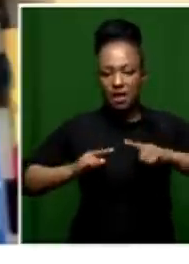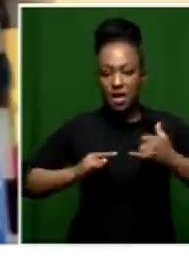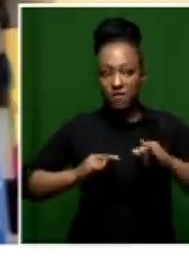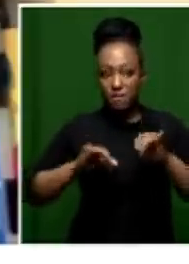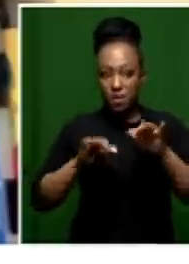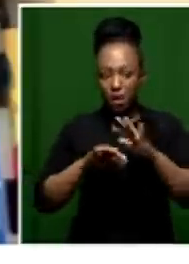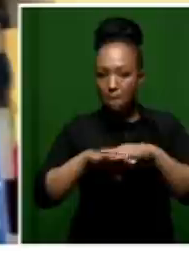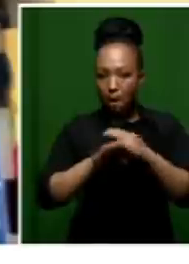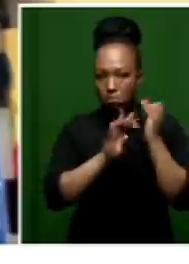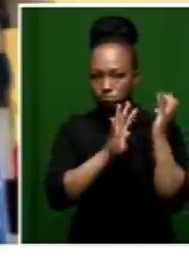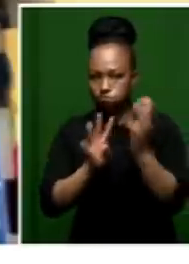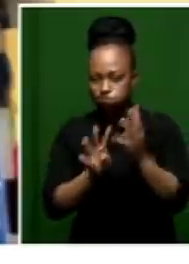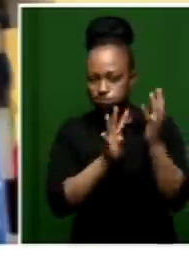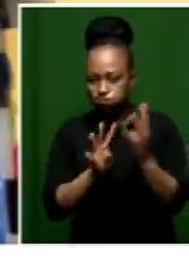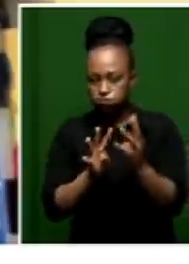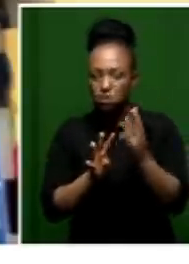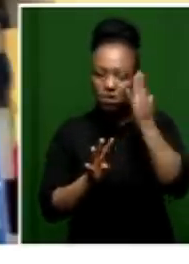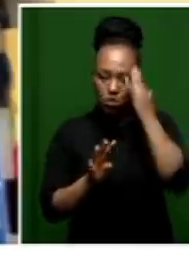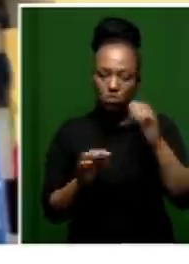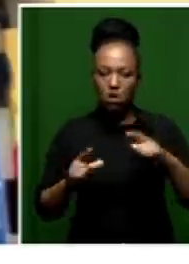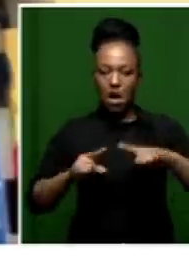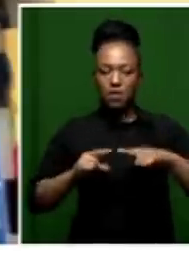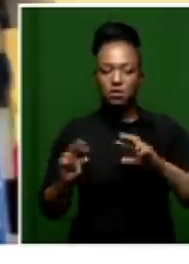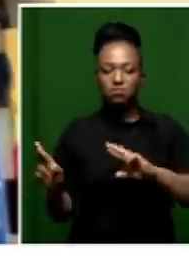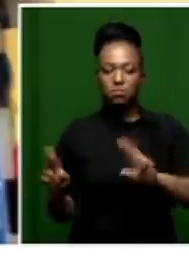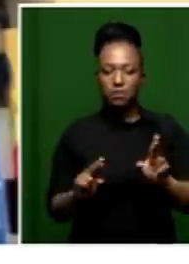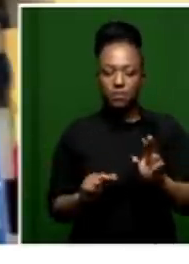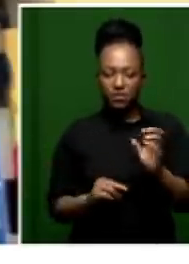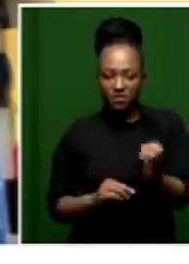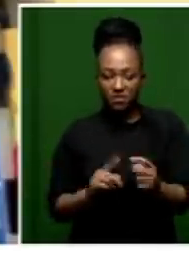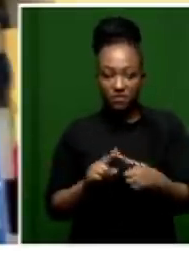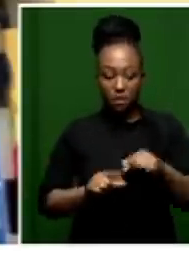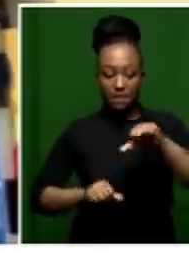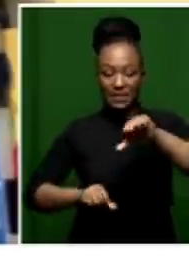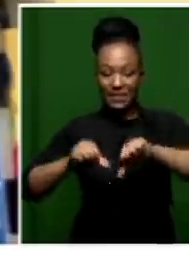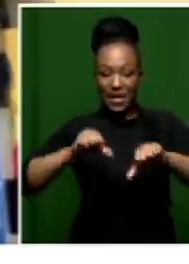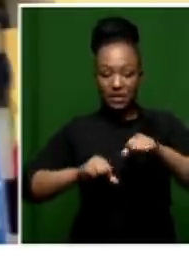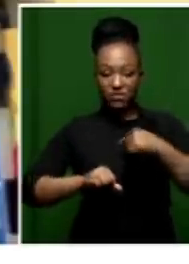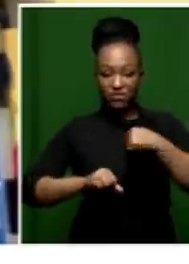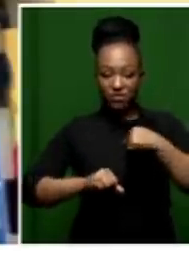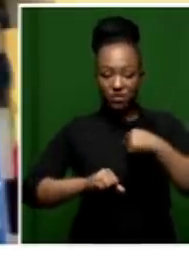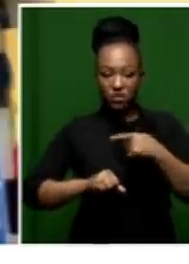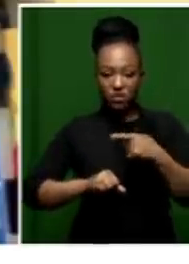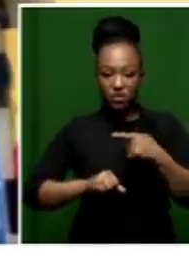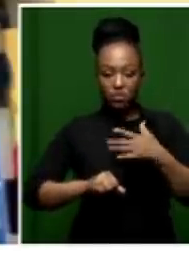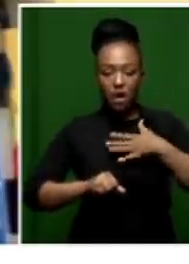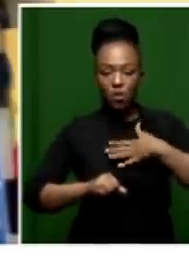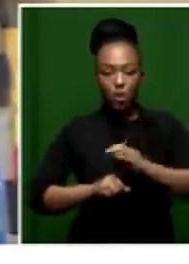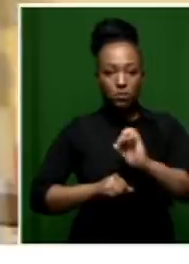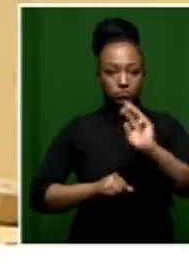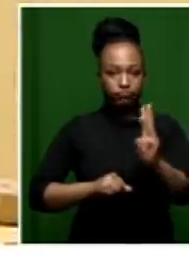people happens. Yeah, of course, that for me as a scientist is very risk to raise the